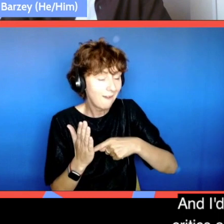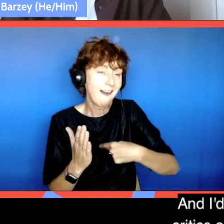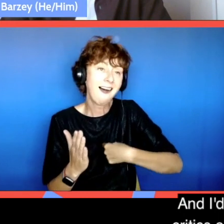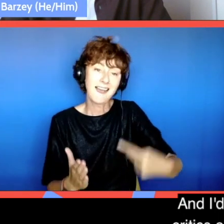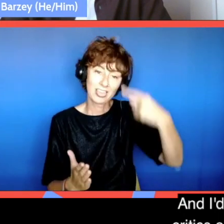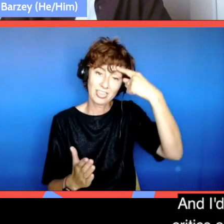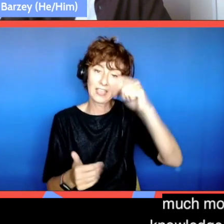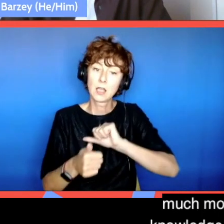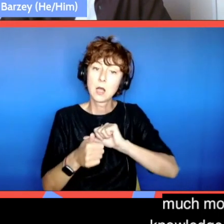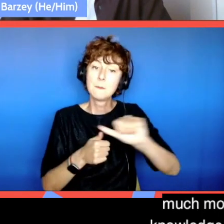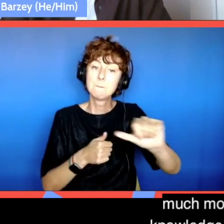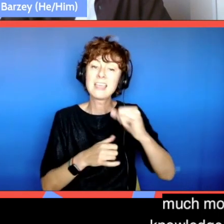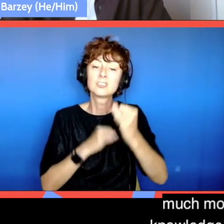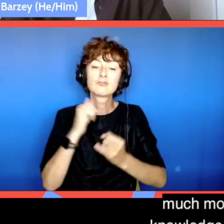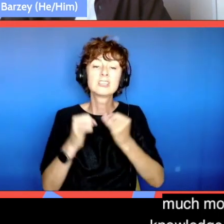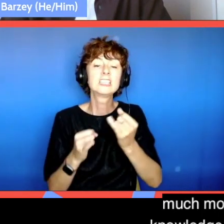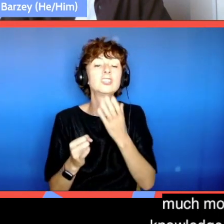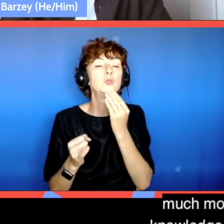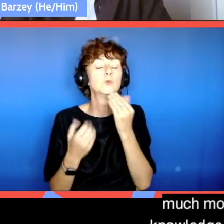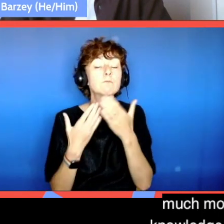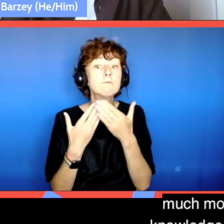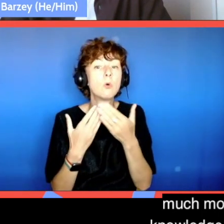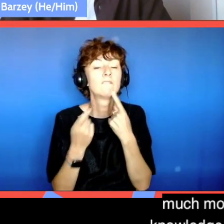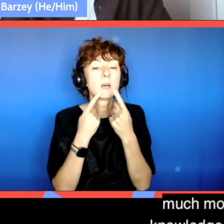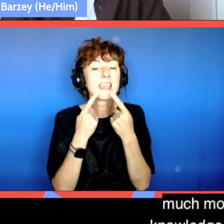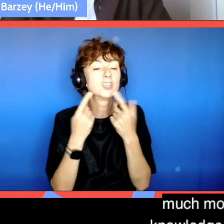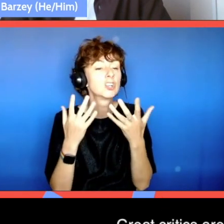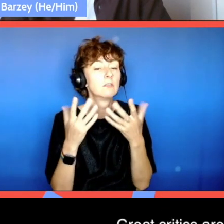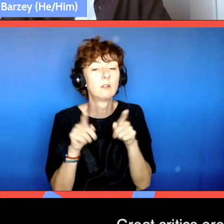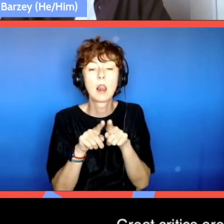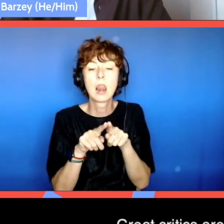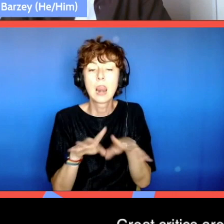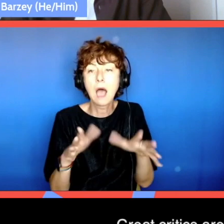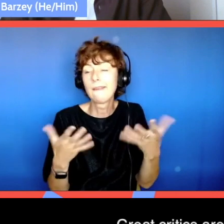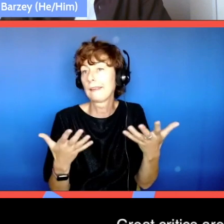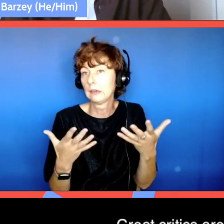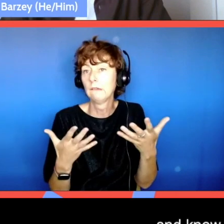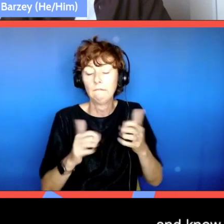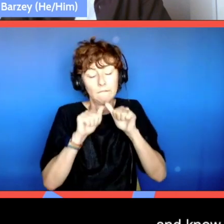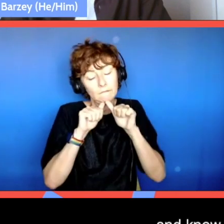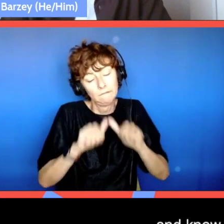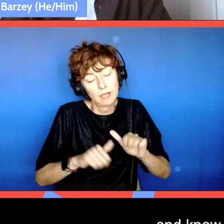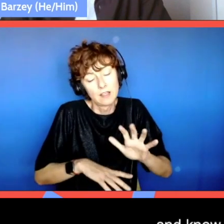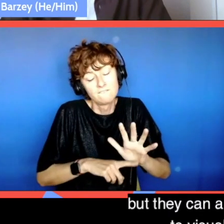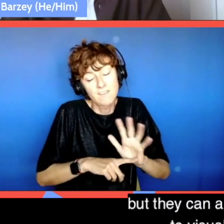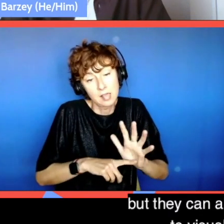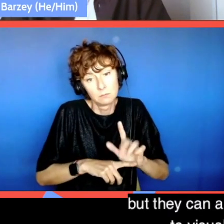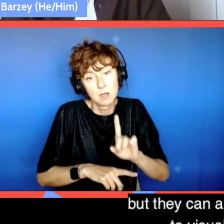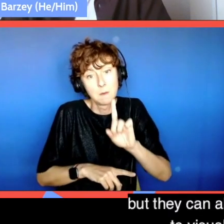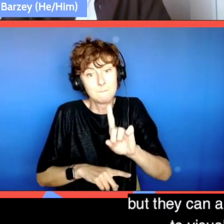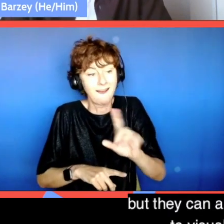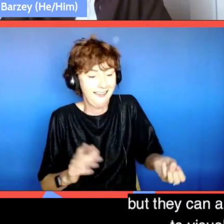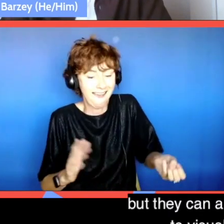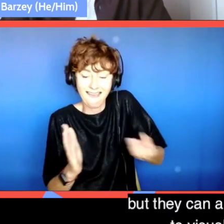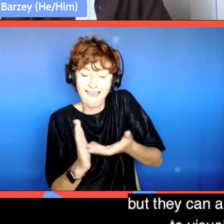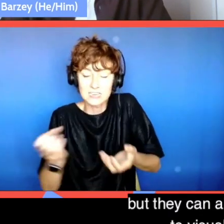best critics actually pull on much more than just the knowledge of the film world. Great critics are passionate about film and know it inside out, but they